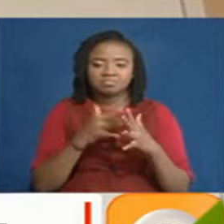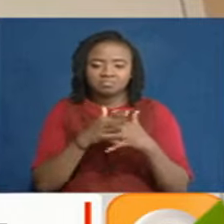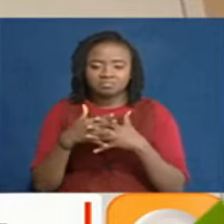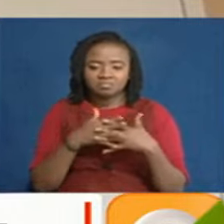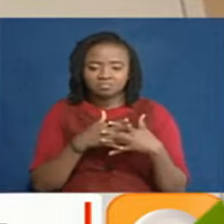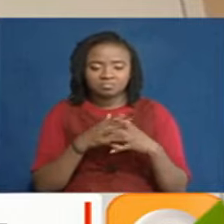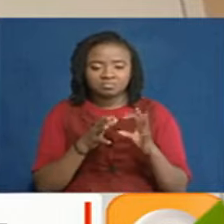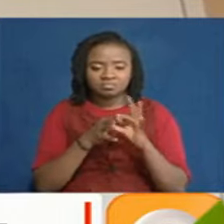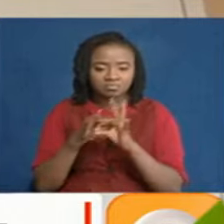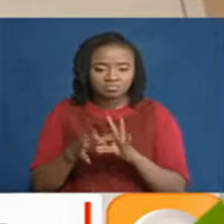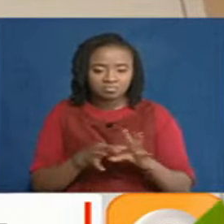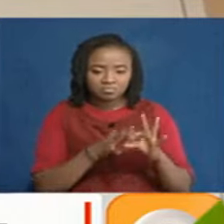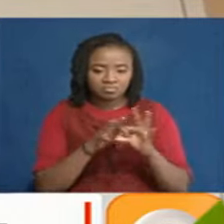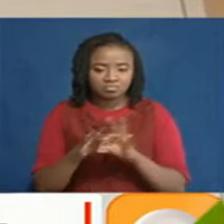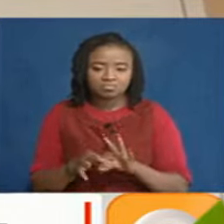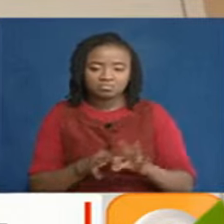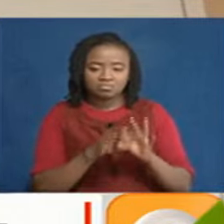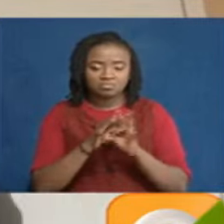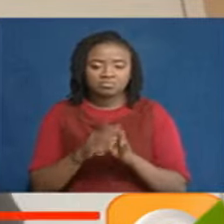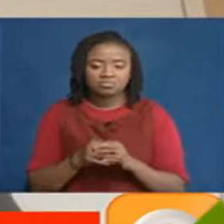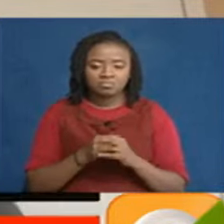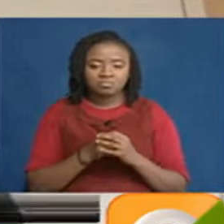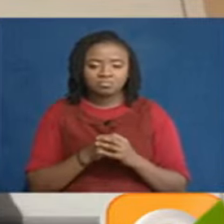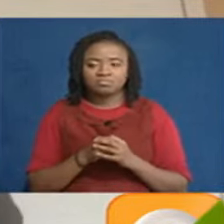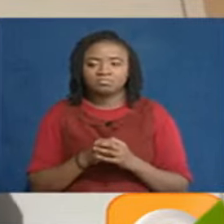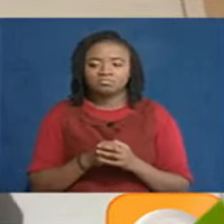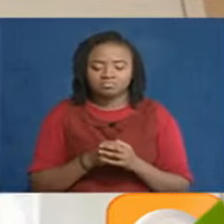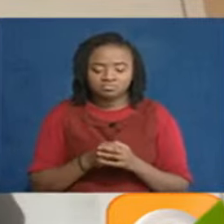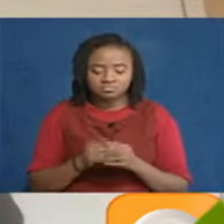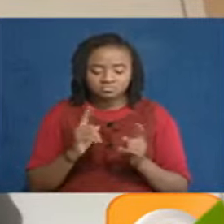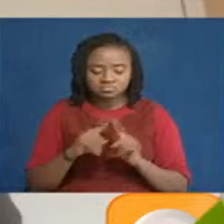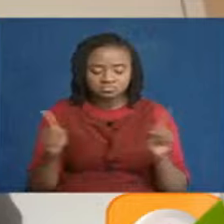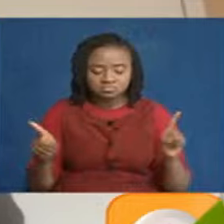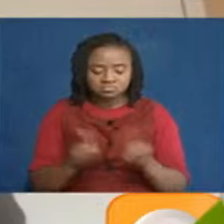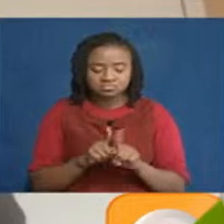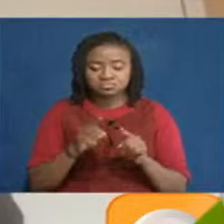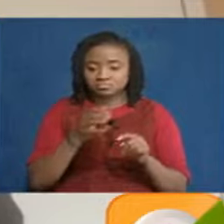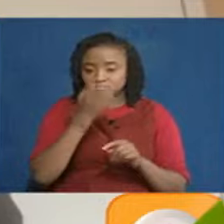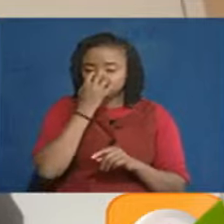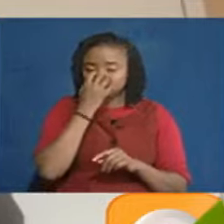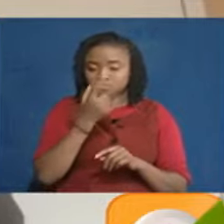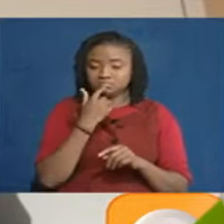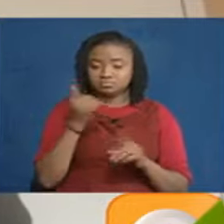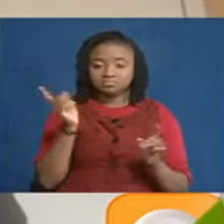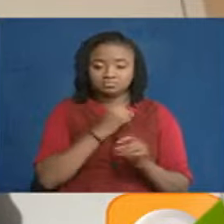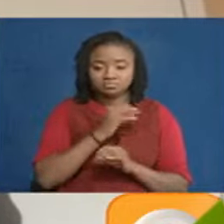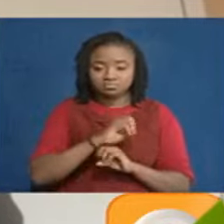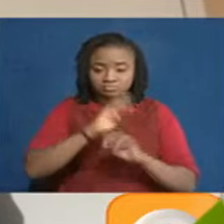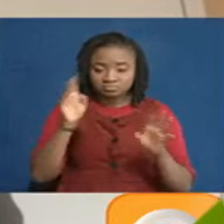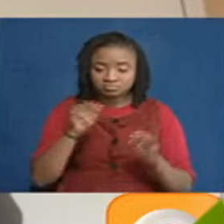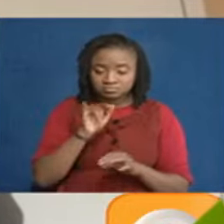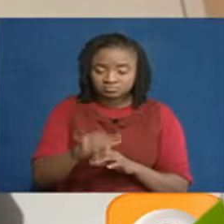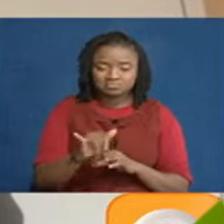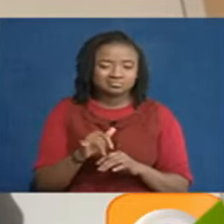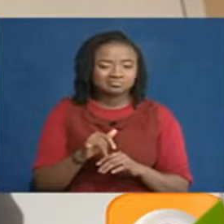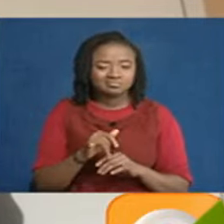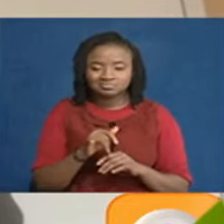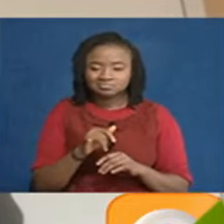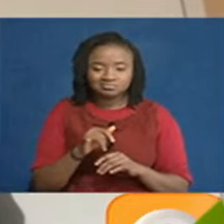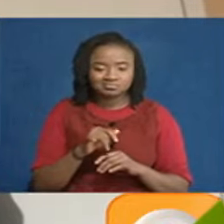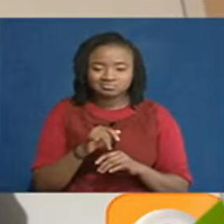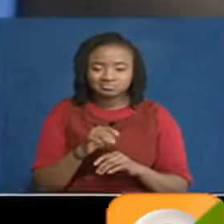best. But as President Ruto said, that mission is under-equipped and under-resourced.